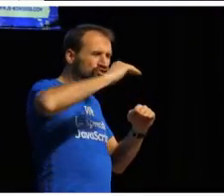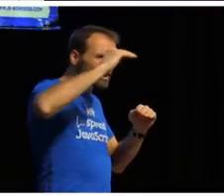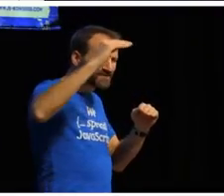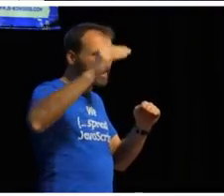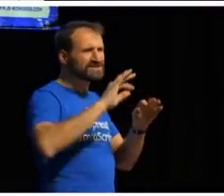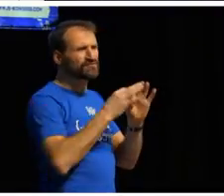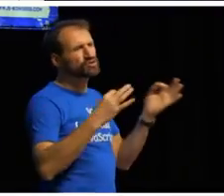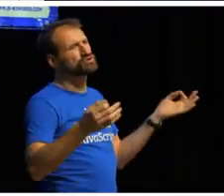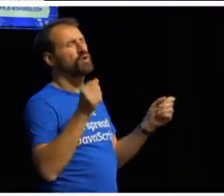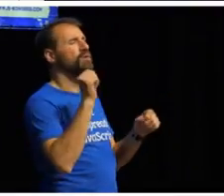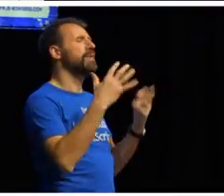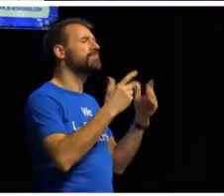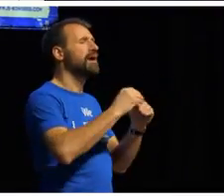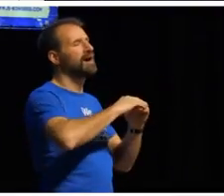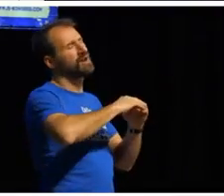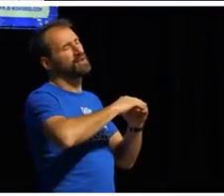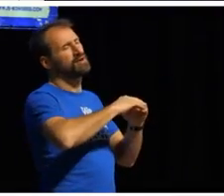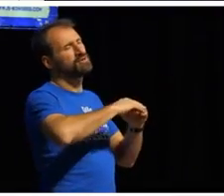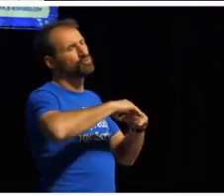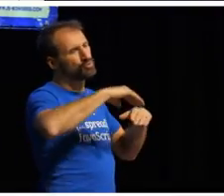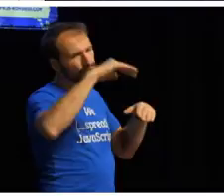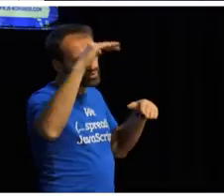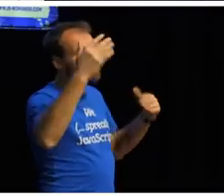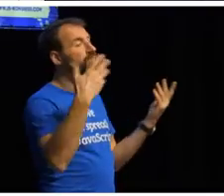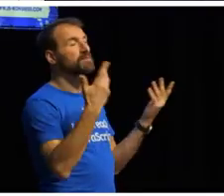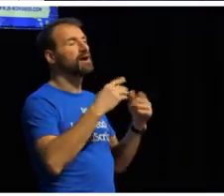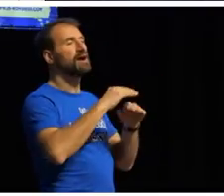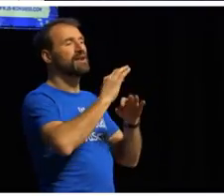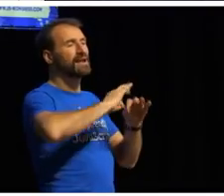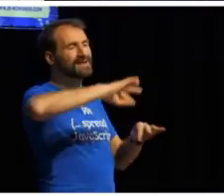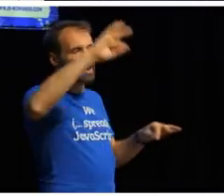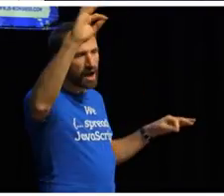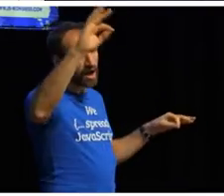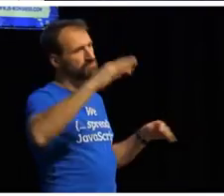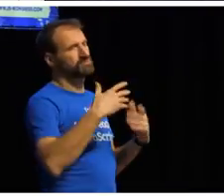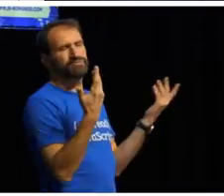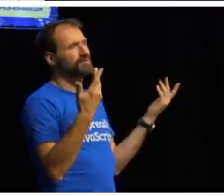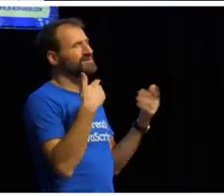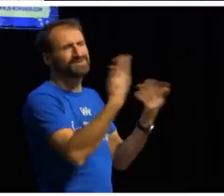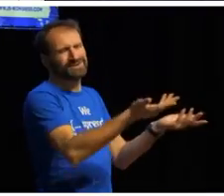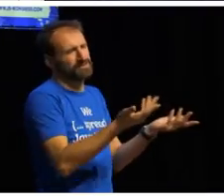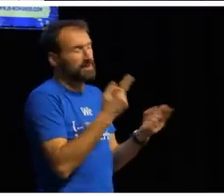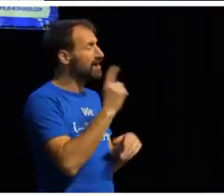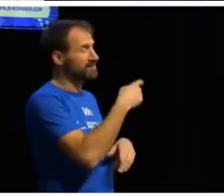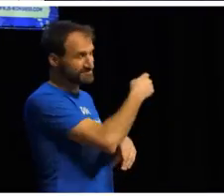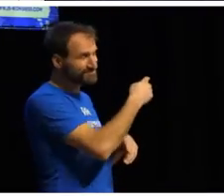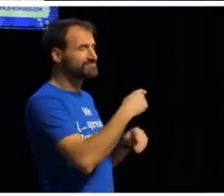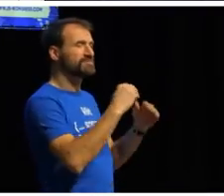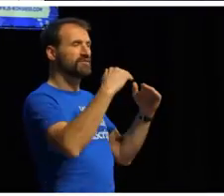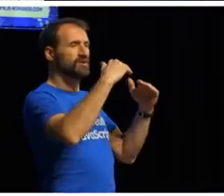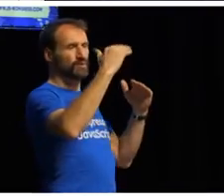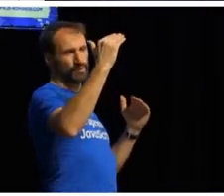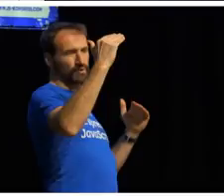not. Sometimes they are linear. But you typically have something that adds a little bit of non-linearity to the whole